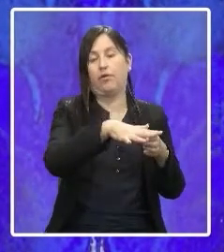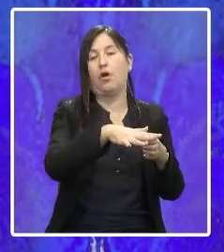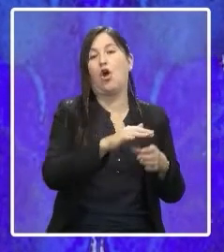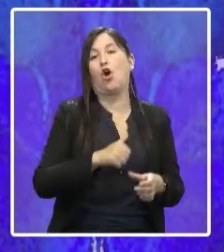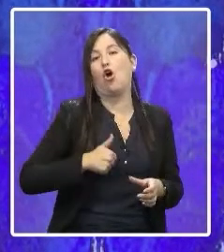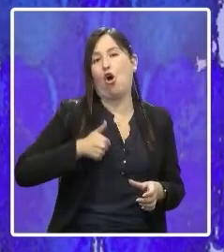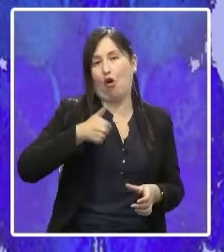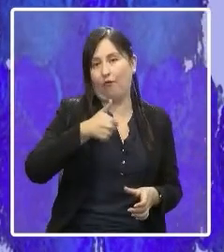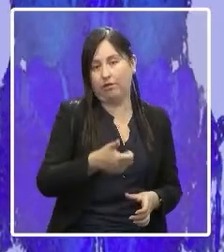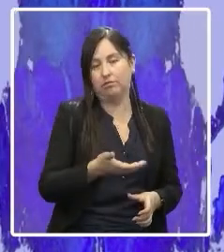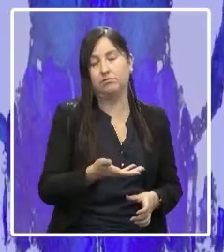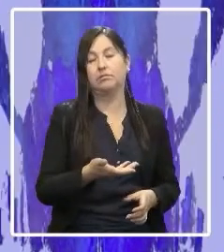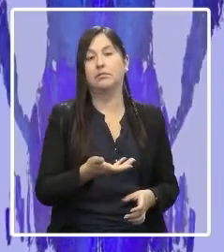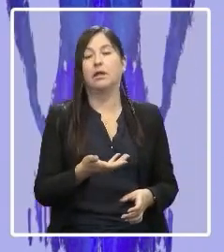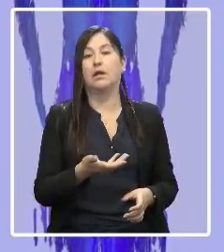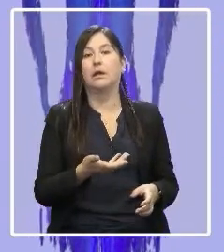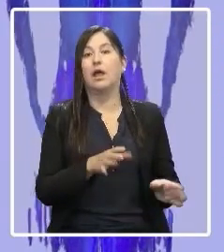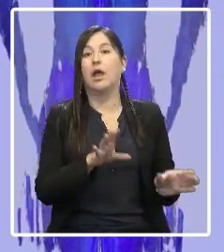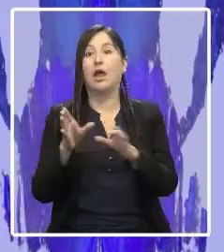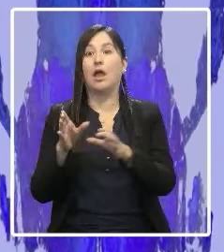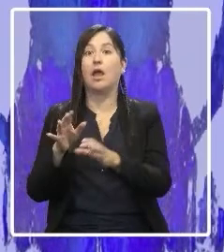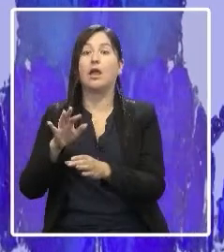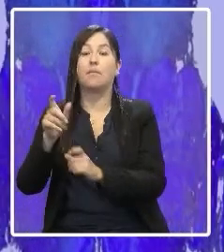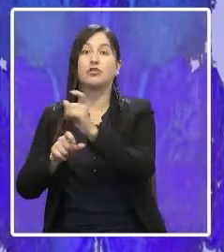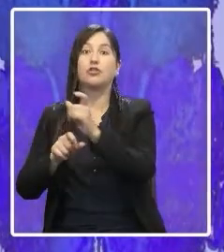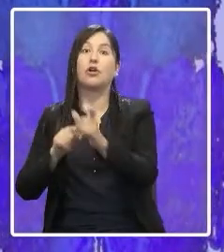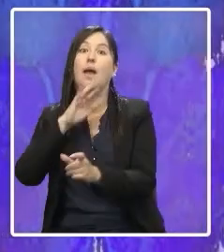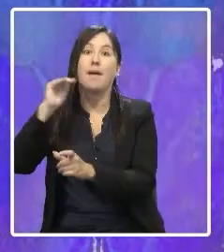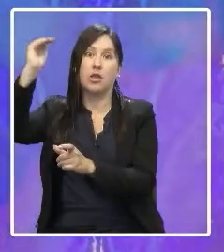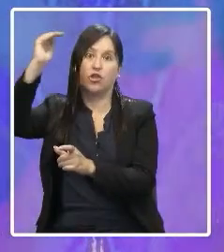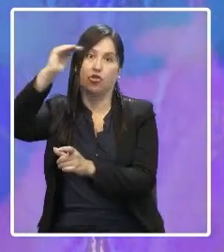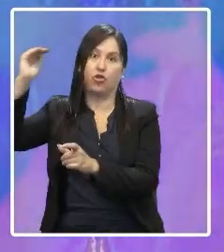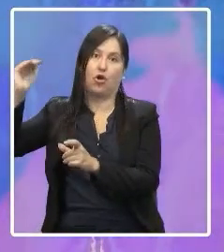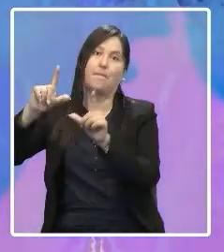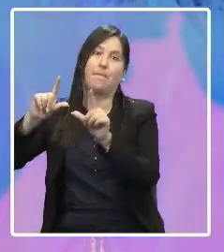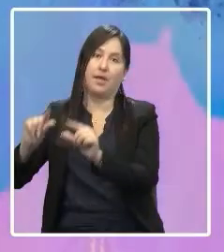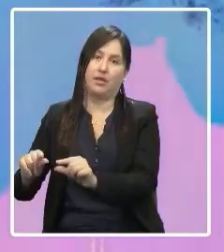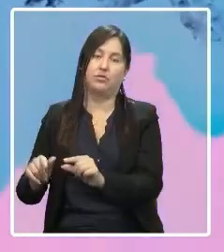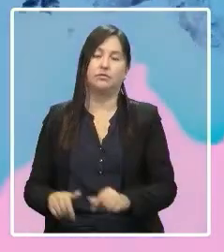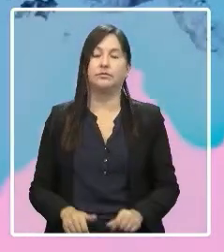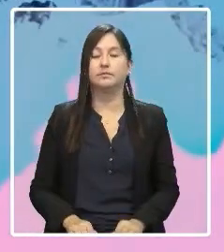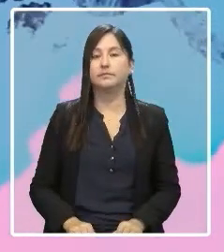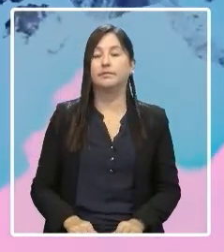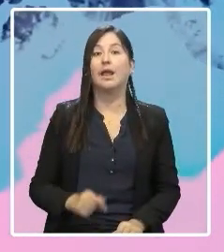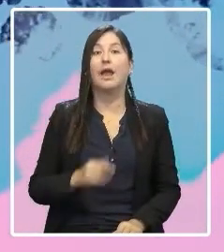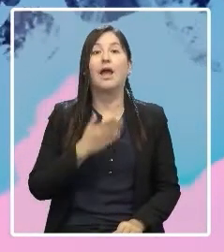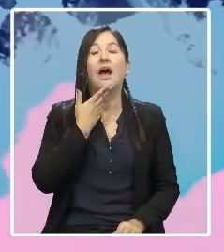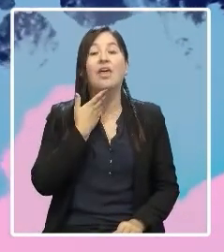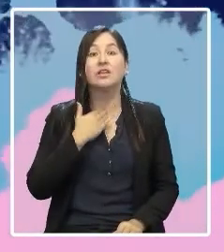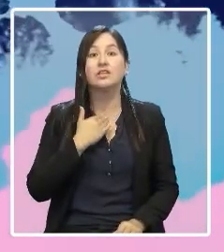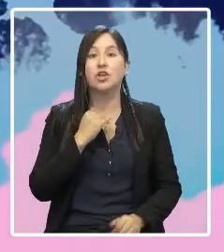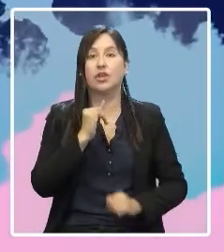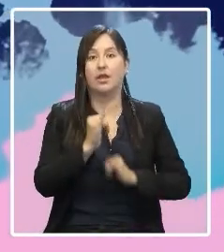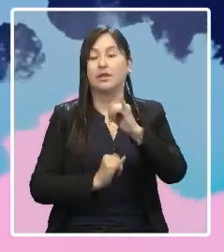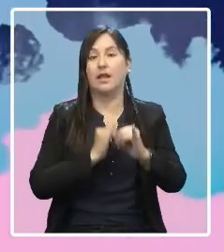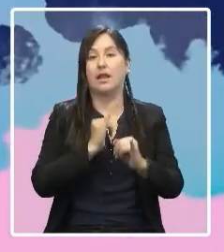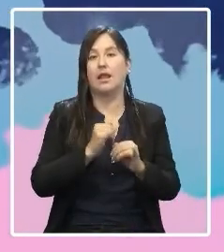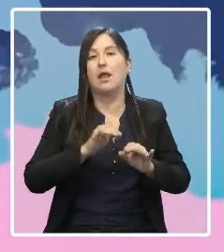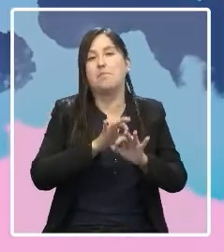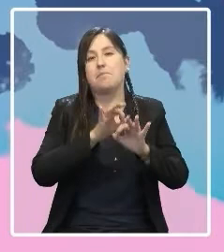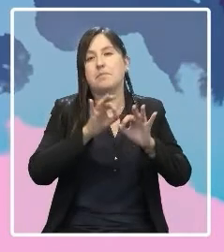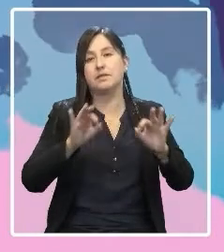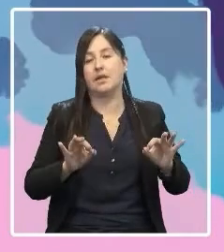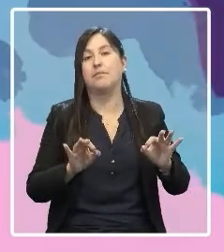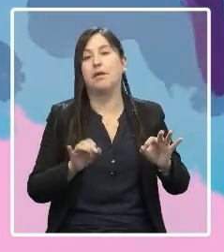that's been carried out suggests that internet addictions, and very specific ones like internet gaming disorder, are